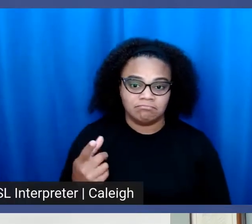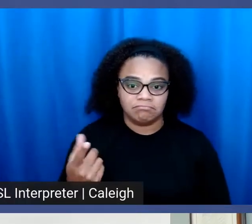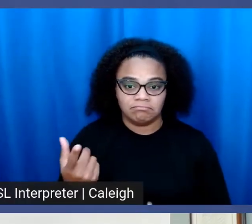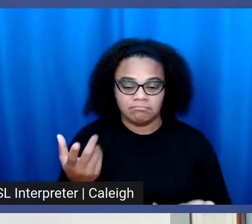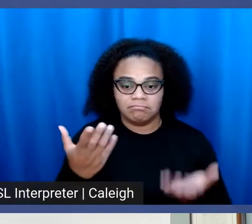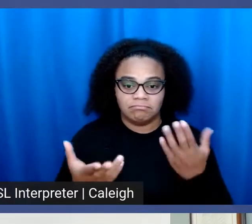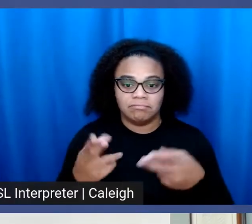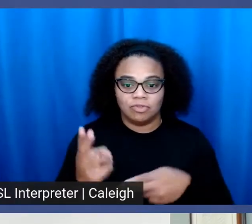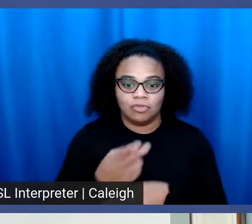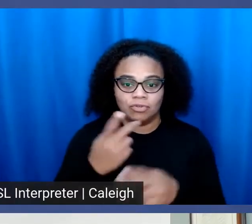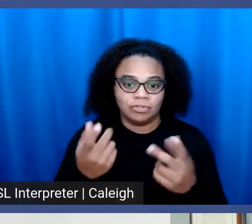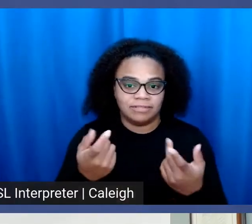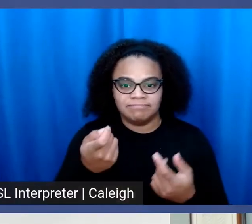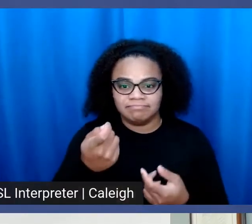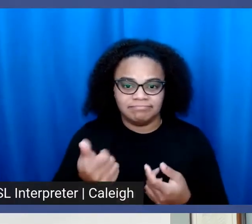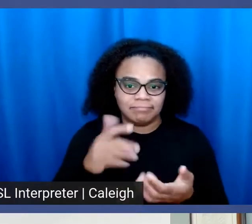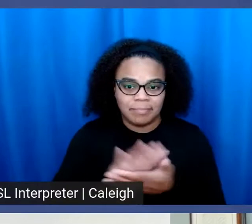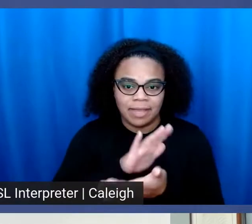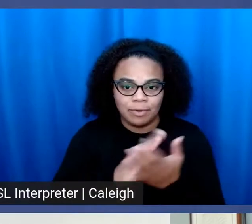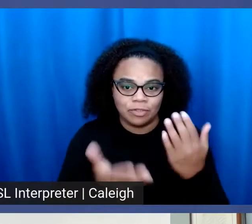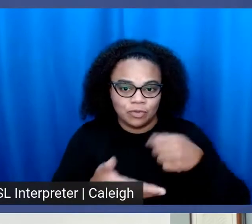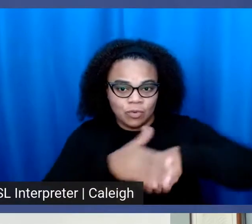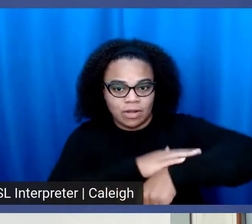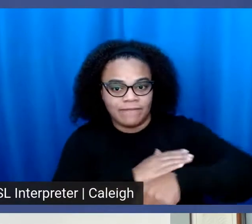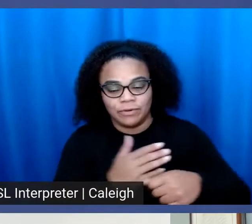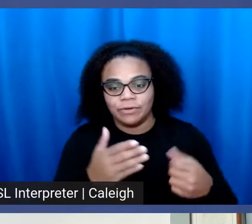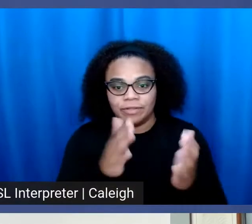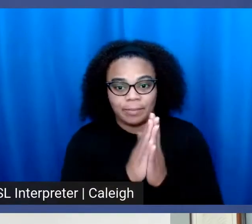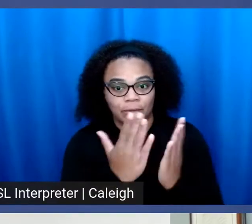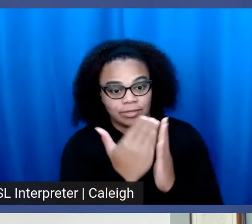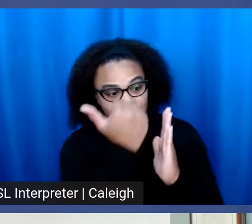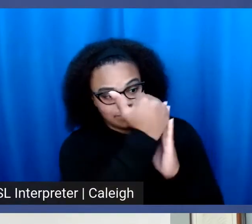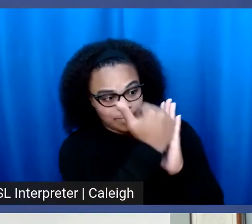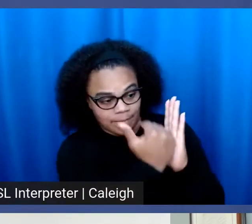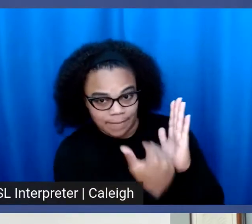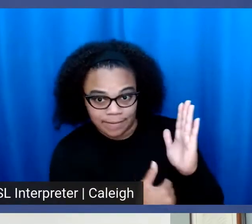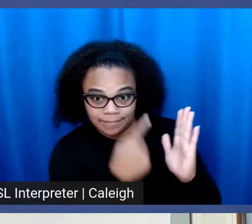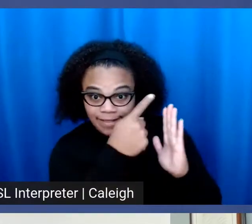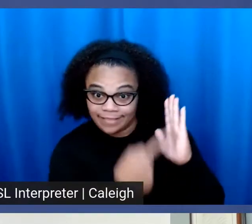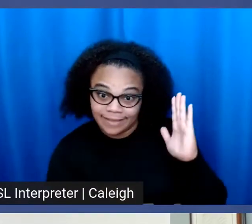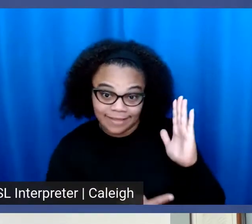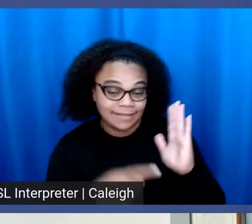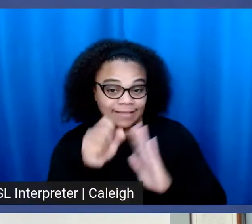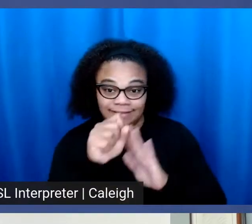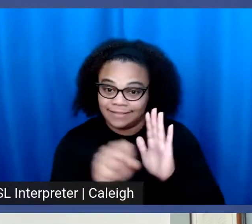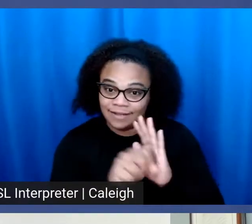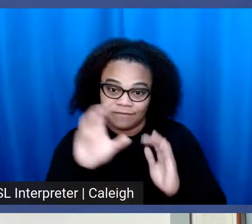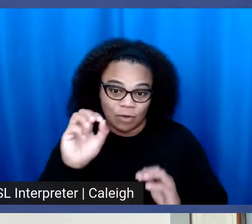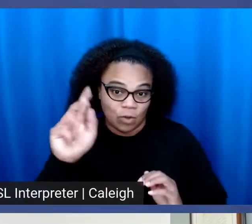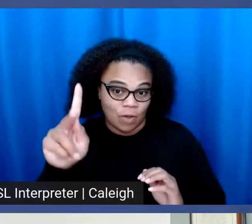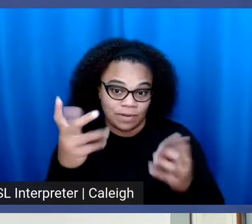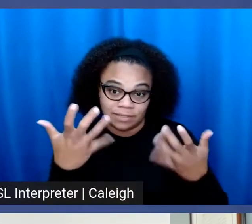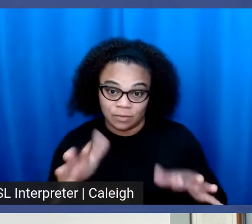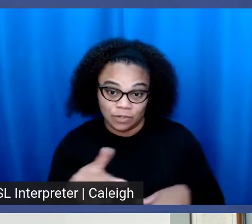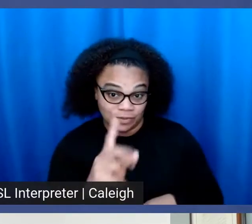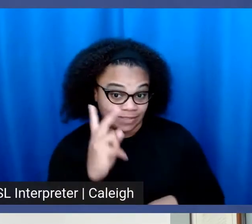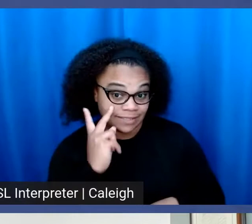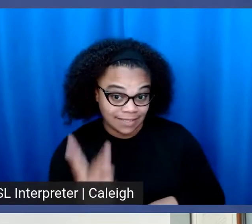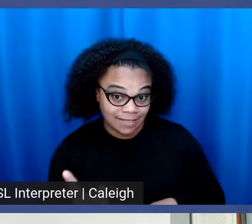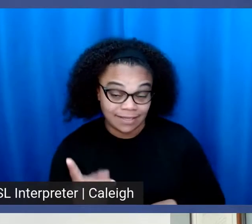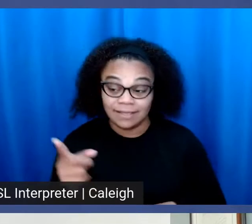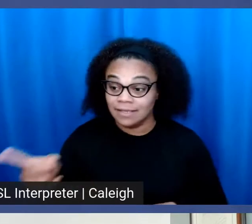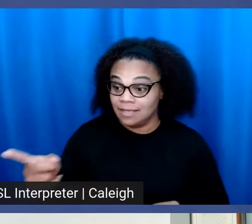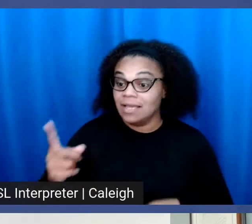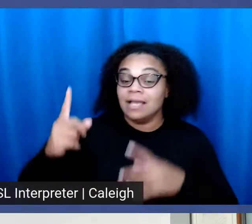over the books and said, these are the books the state of Oklahoma doesn't want you to see. Correct. And was suspended and then resigned as a result